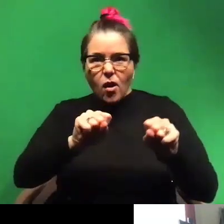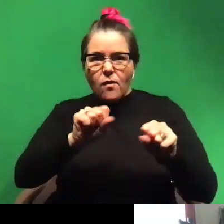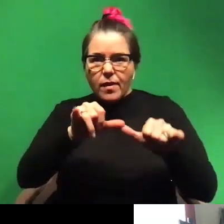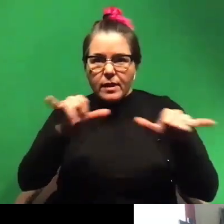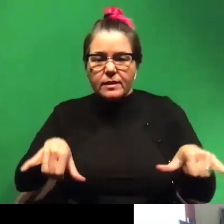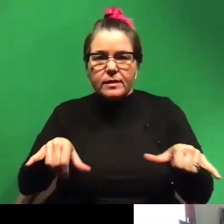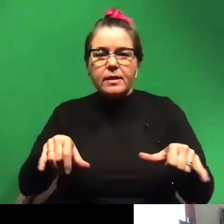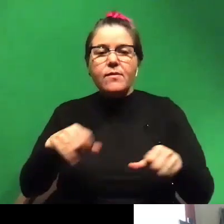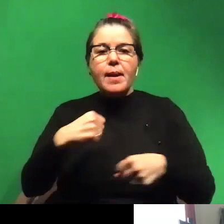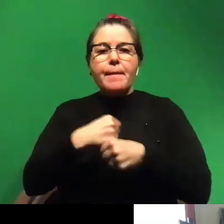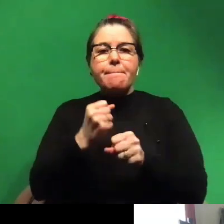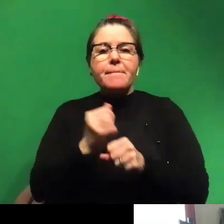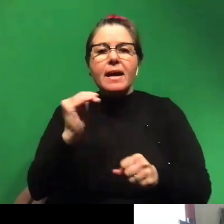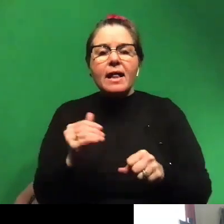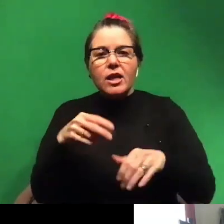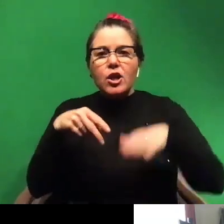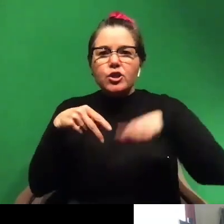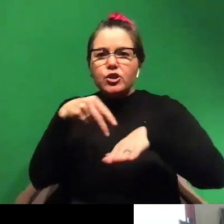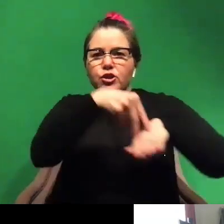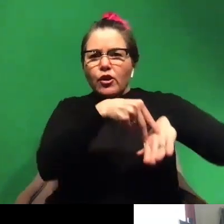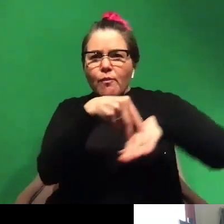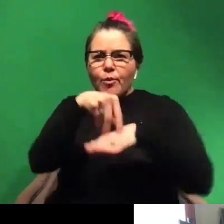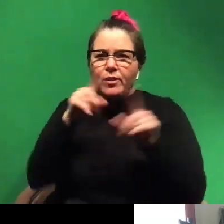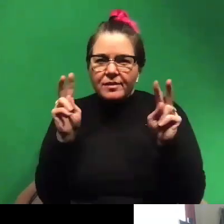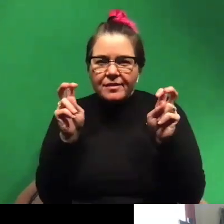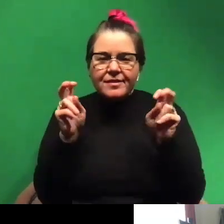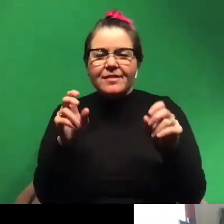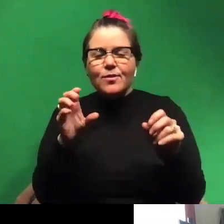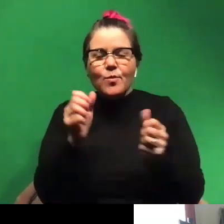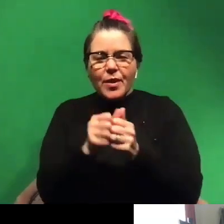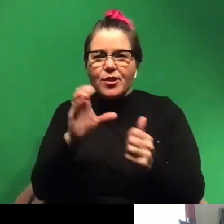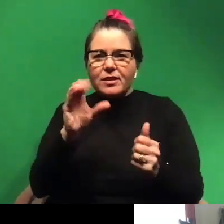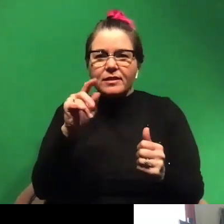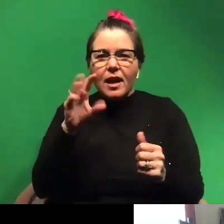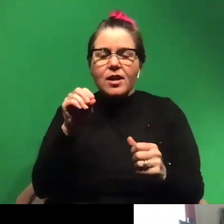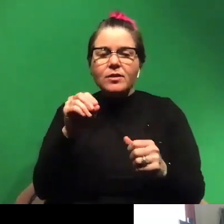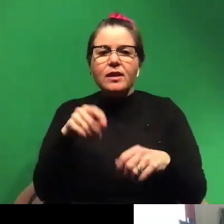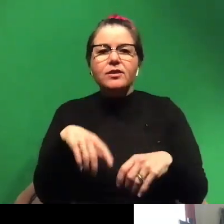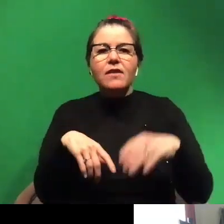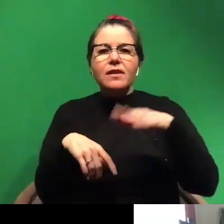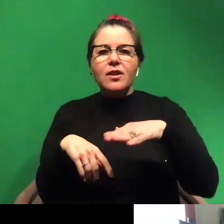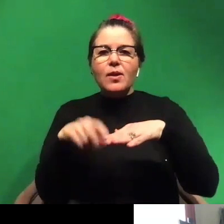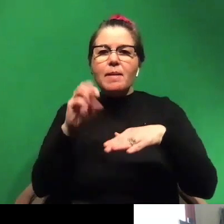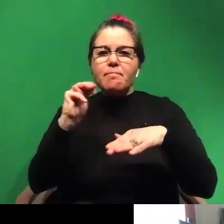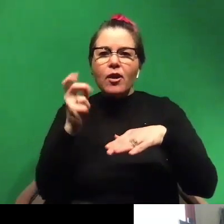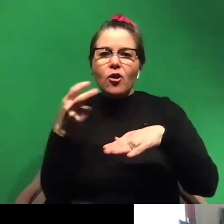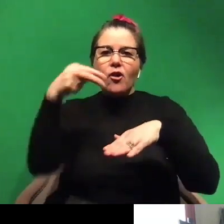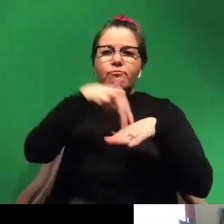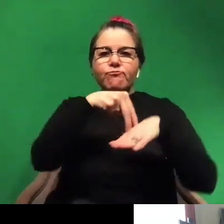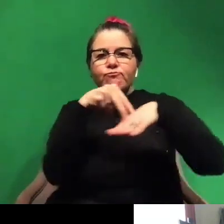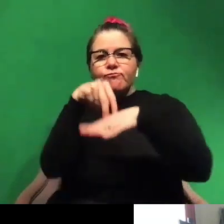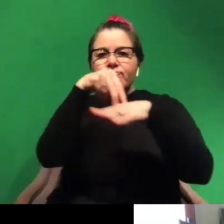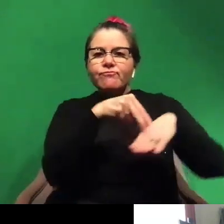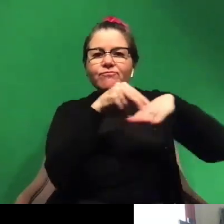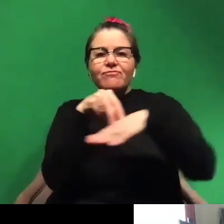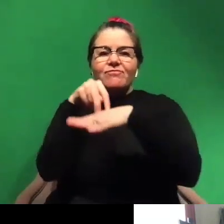make little surfboards with the cytoskeleton. And so you have this like little microbe on top of a little surfboard, and it's